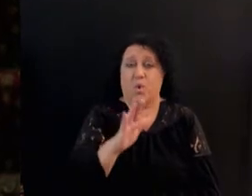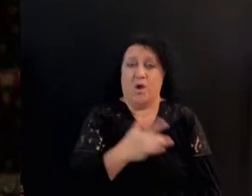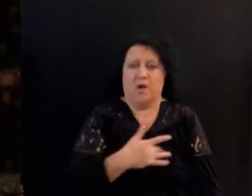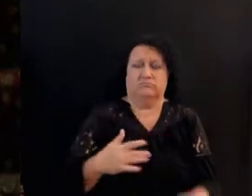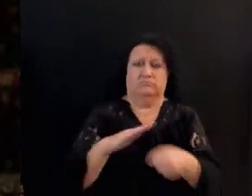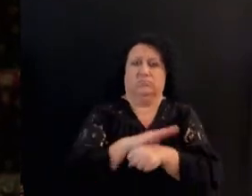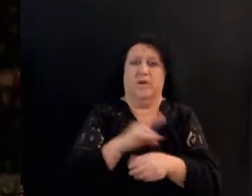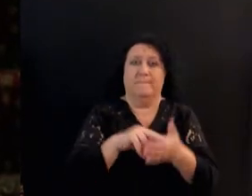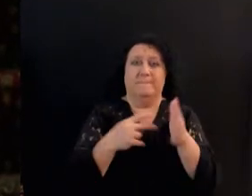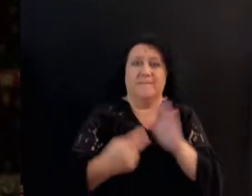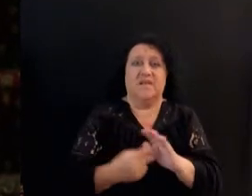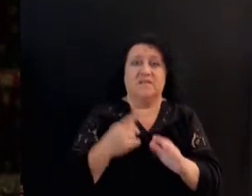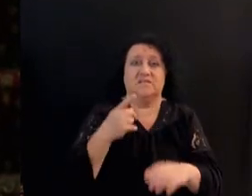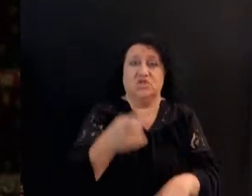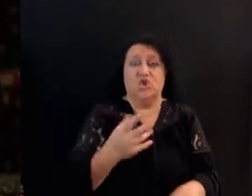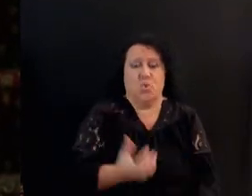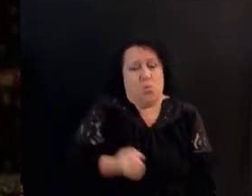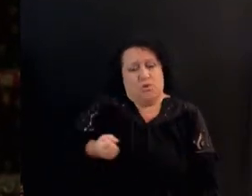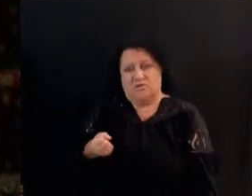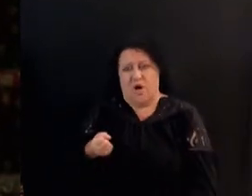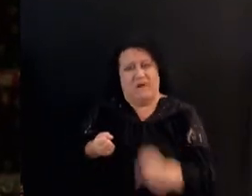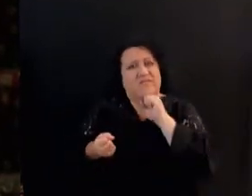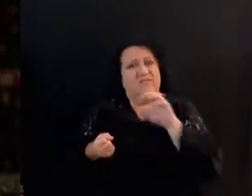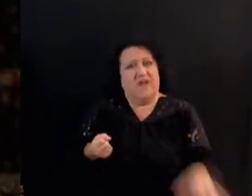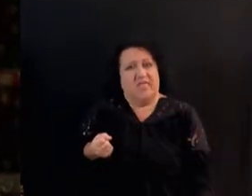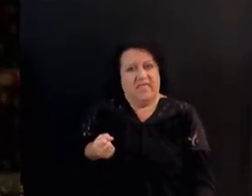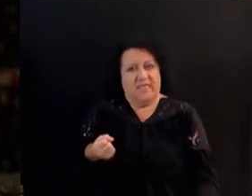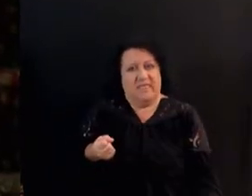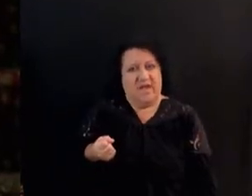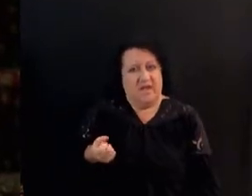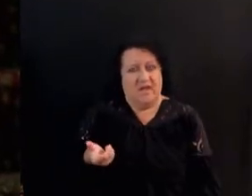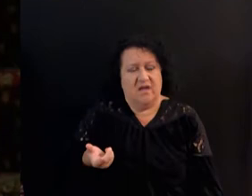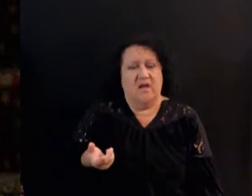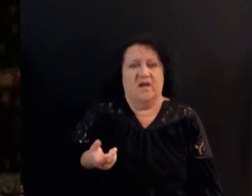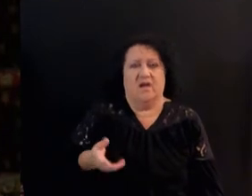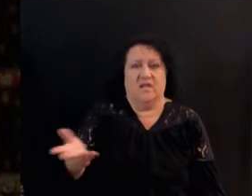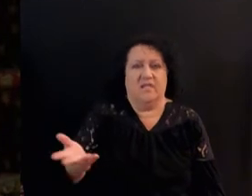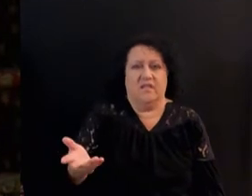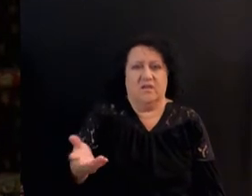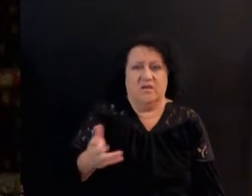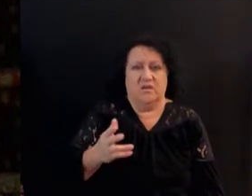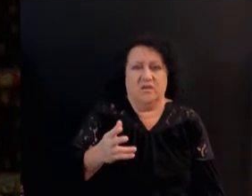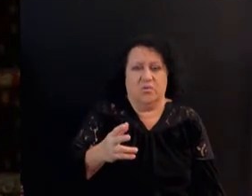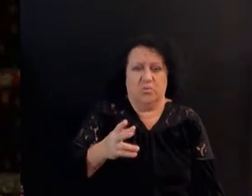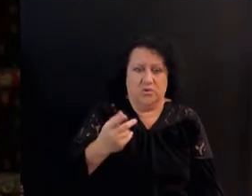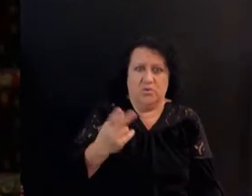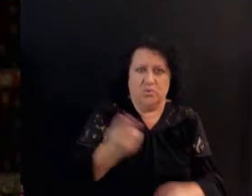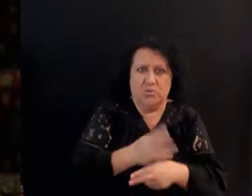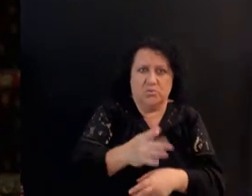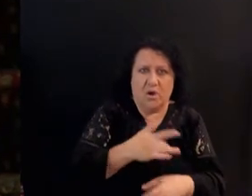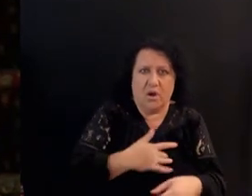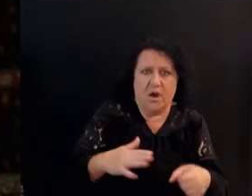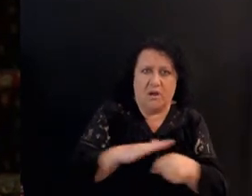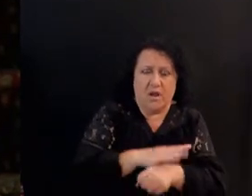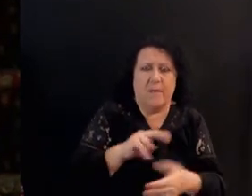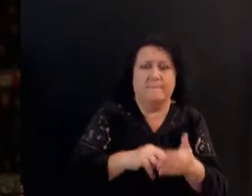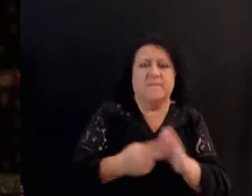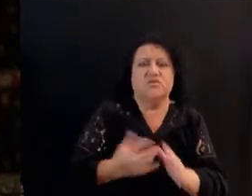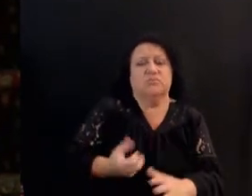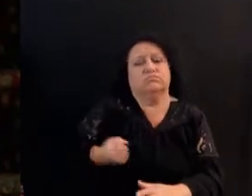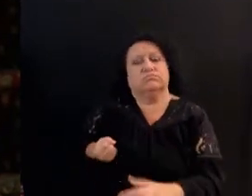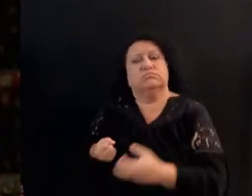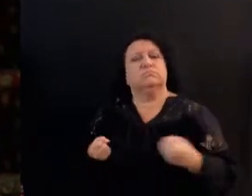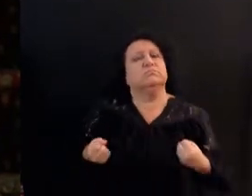nothing is held back, nothing is reserved, nothing is put to the side. But sometimes, if we're